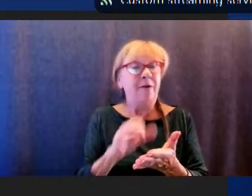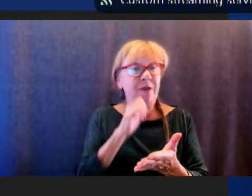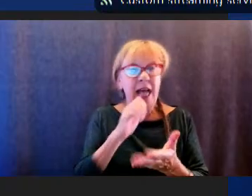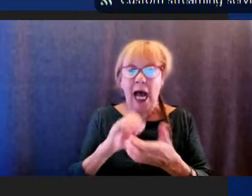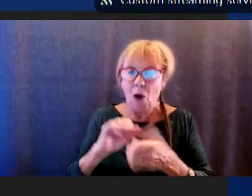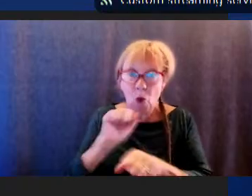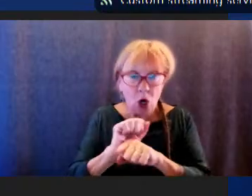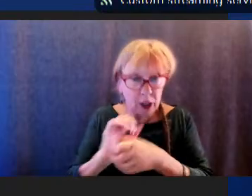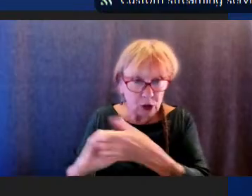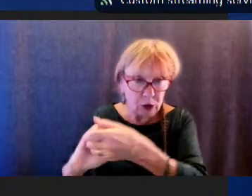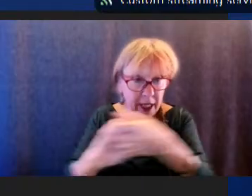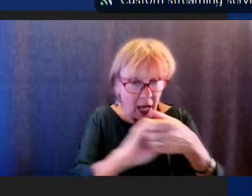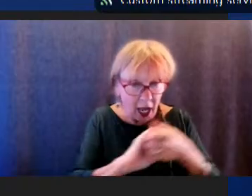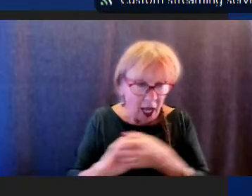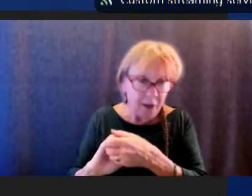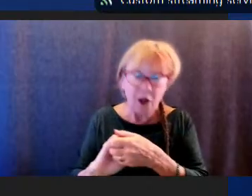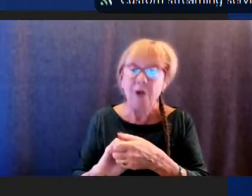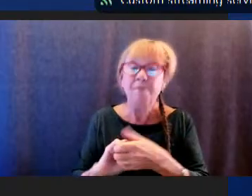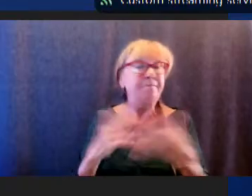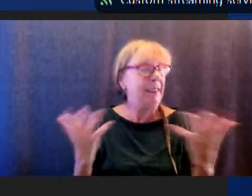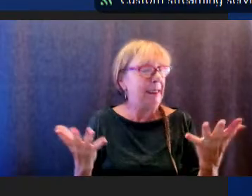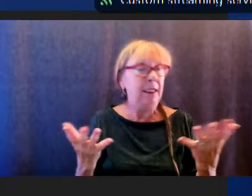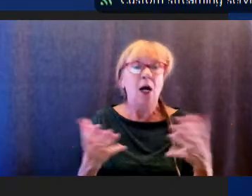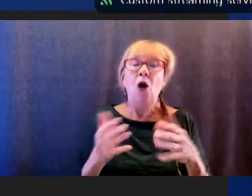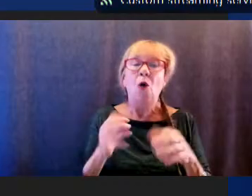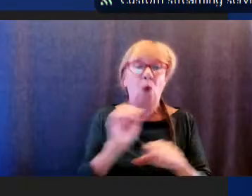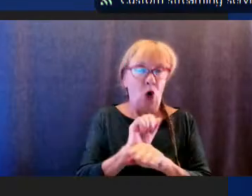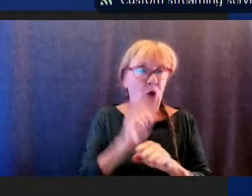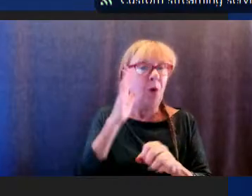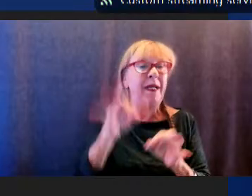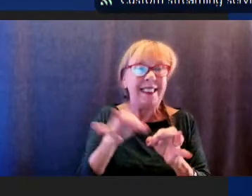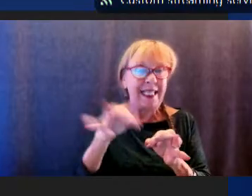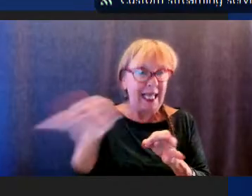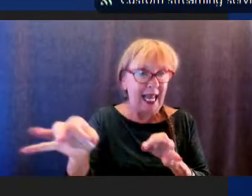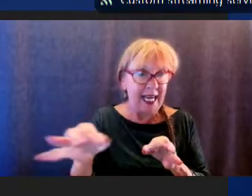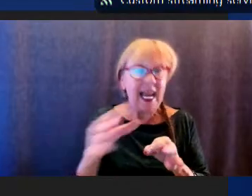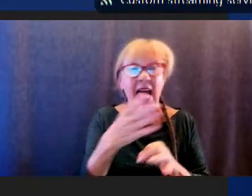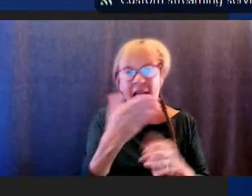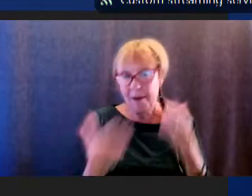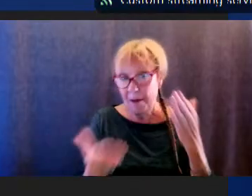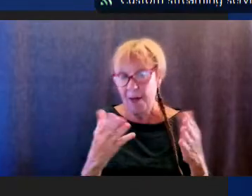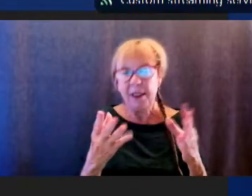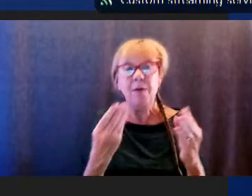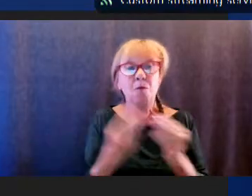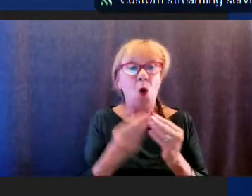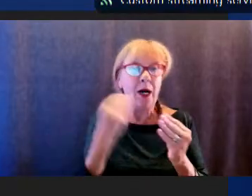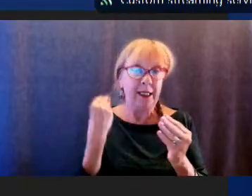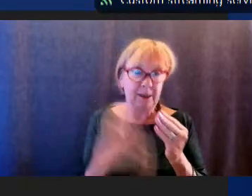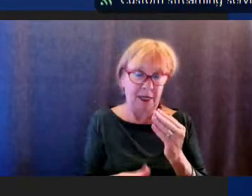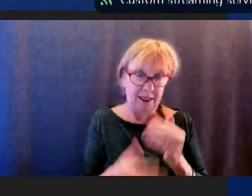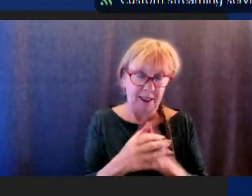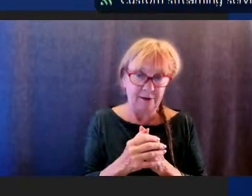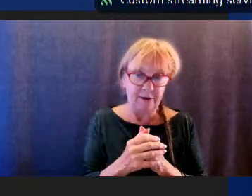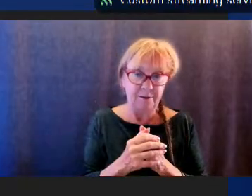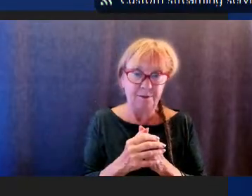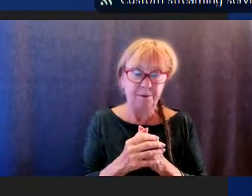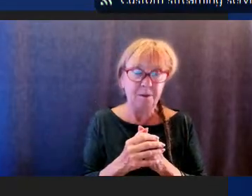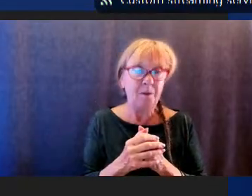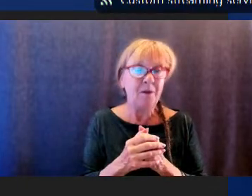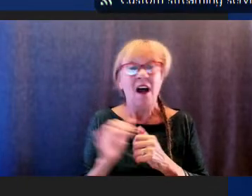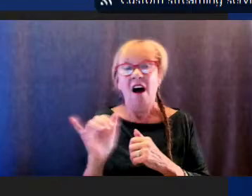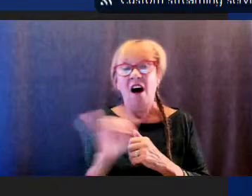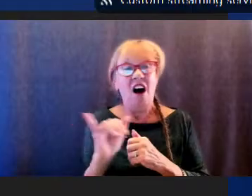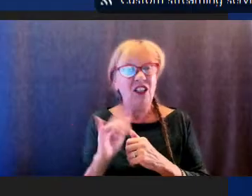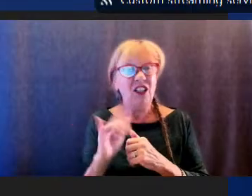duplicated work, and community frustration. We are also facing a fiscal reality that is uncertain. The county's budget